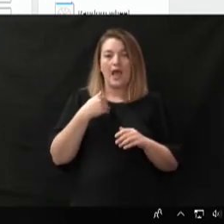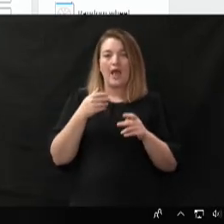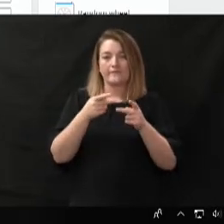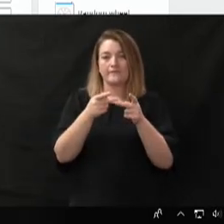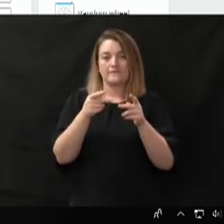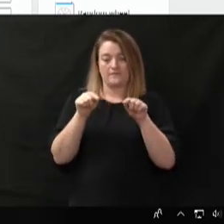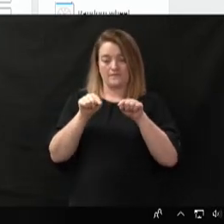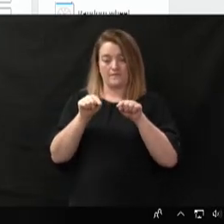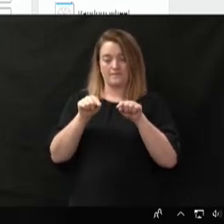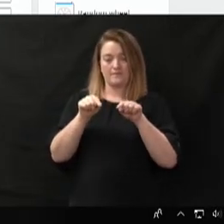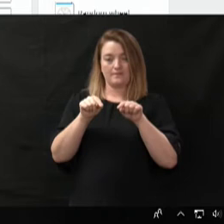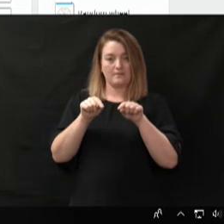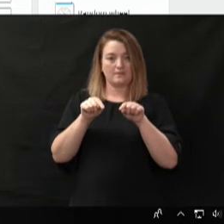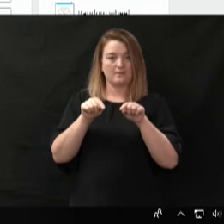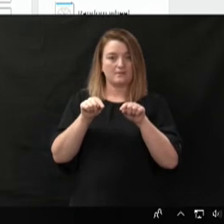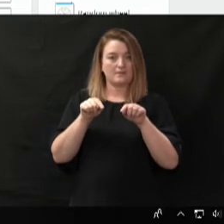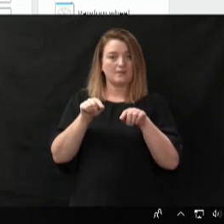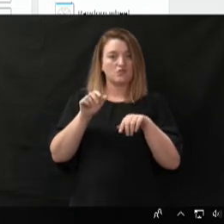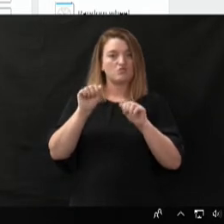end.